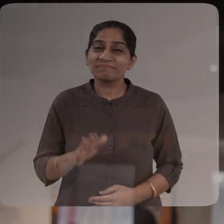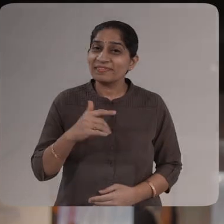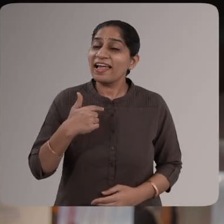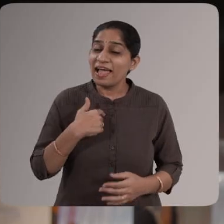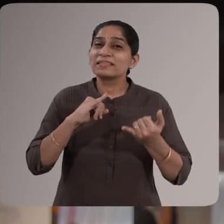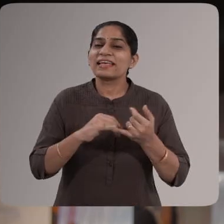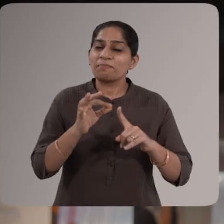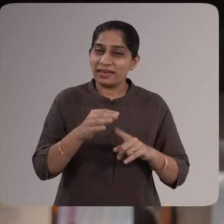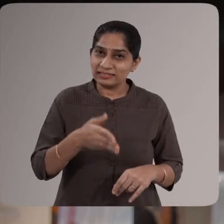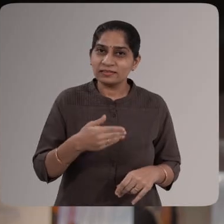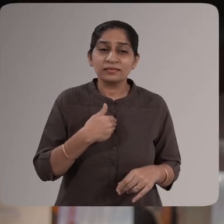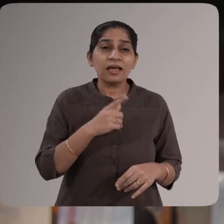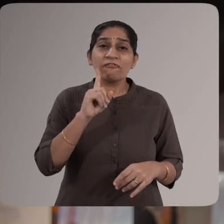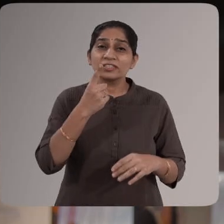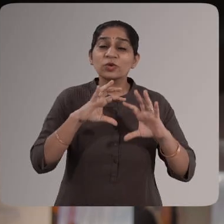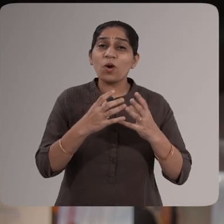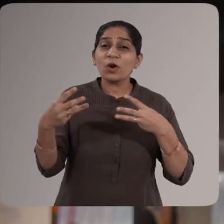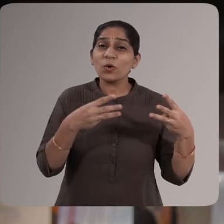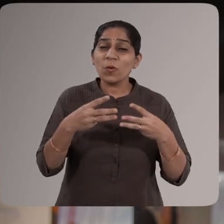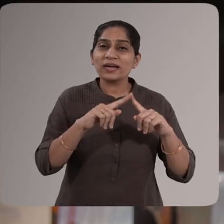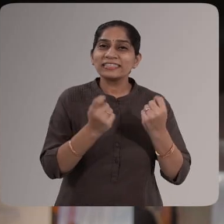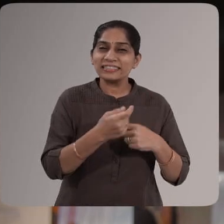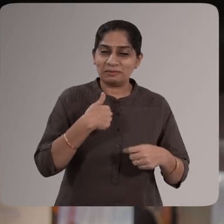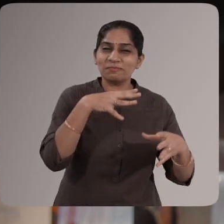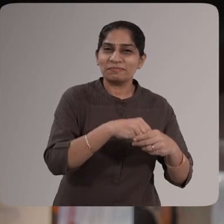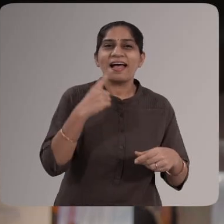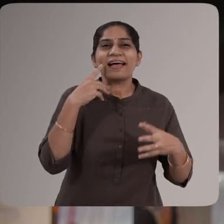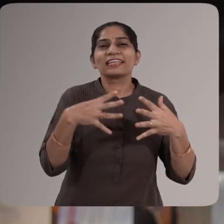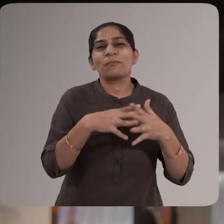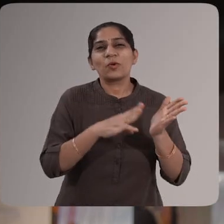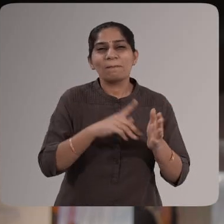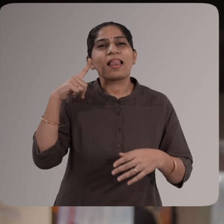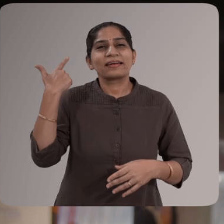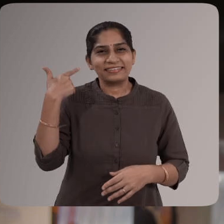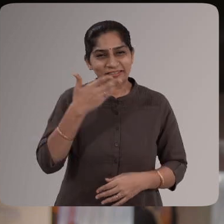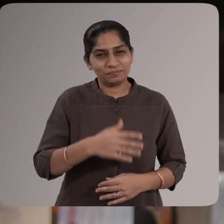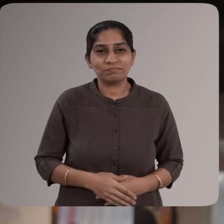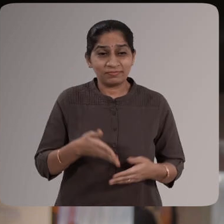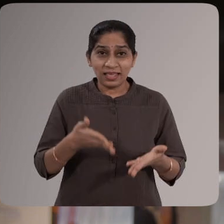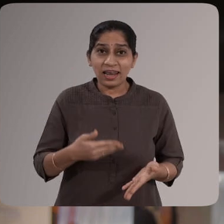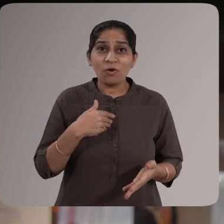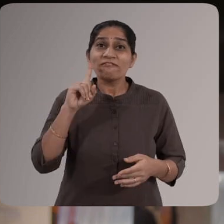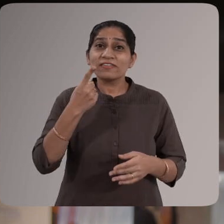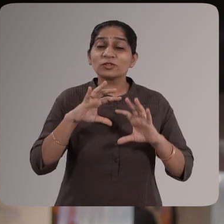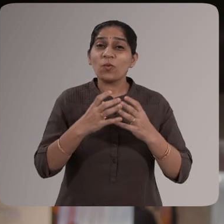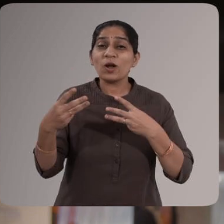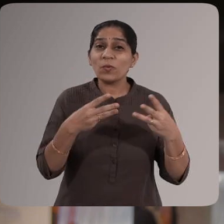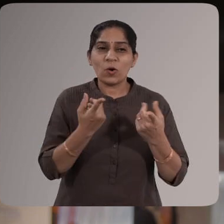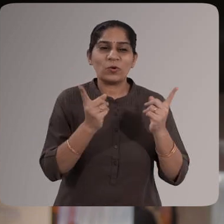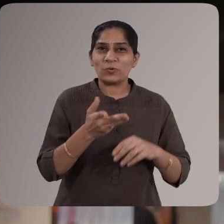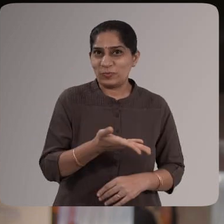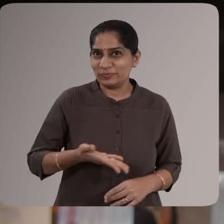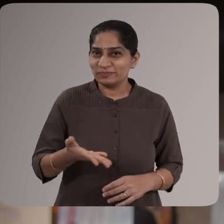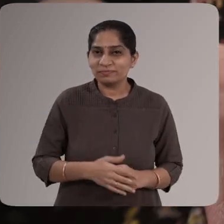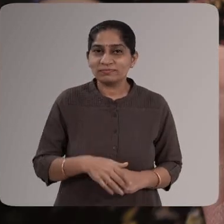I'm Sarah Patterson, a curator in the First World War team here at the Imperial War Museum, London. And here we are in our First World War